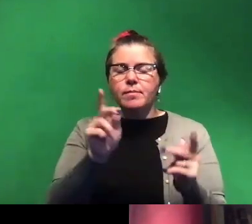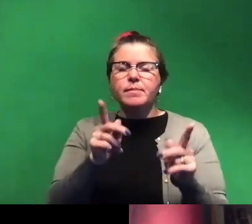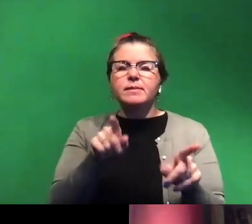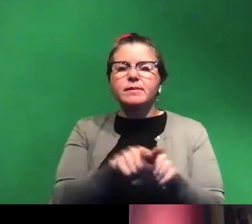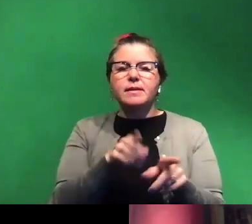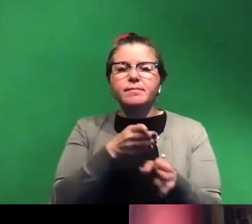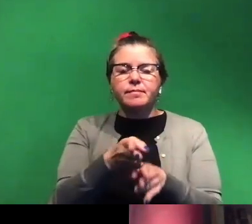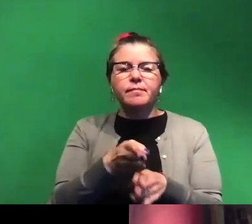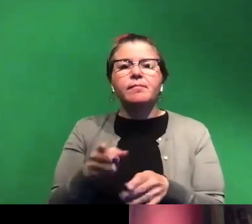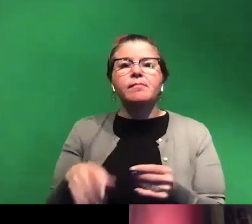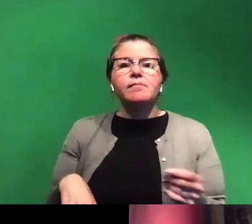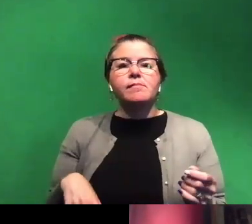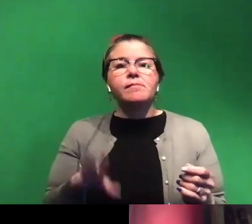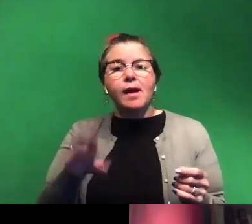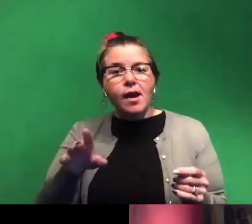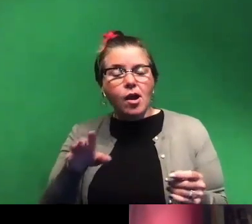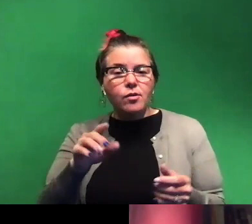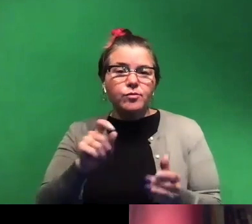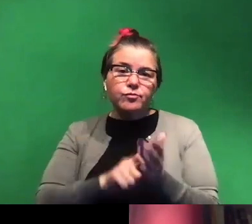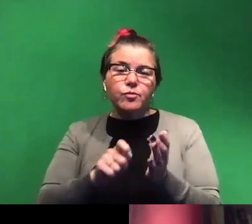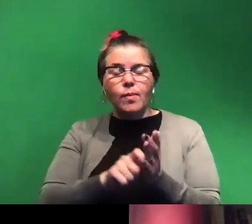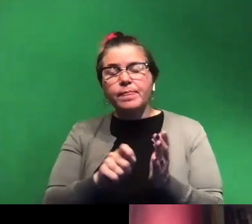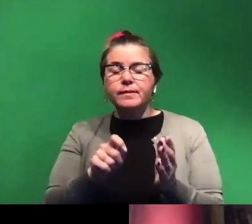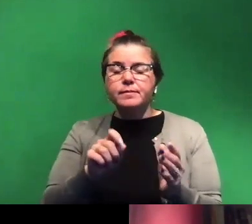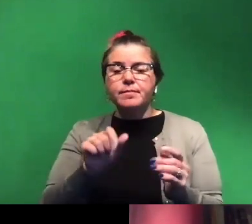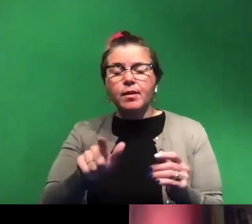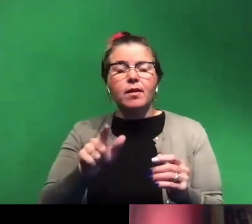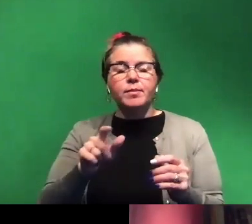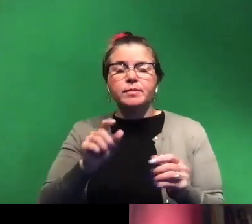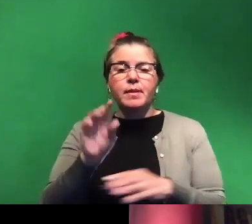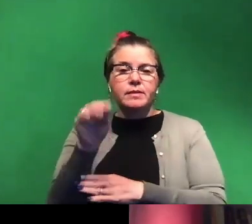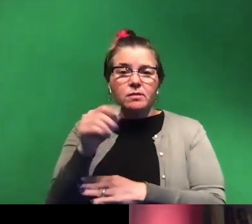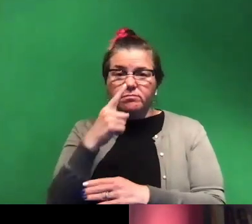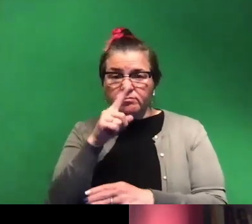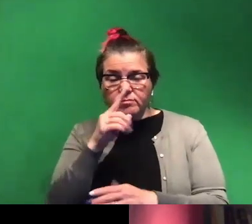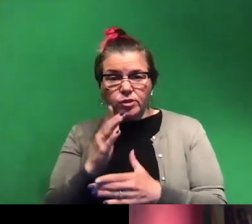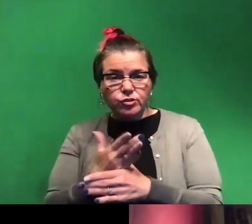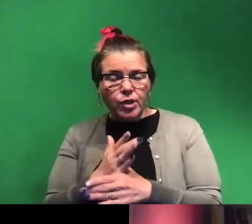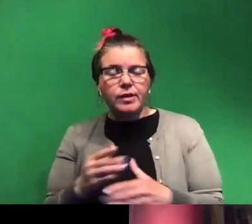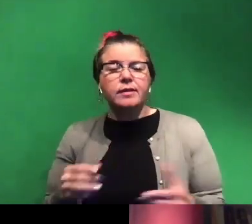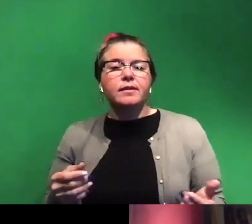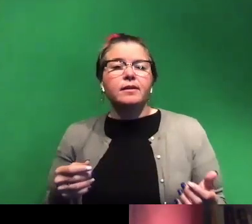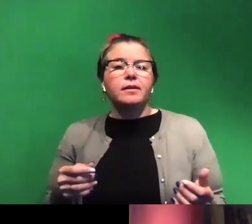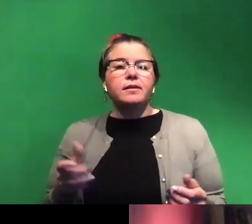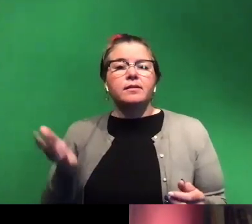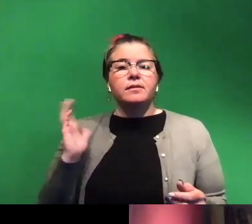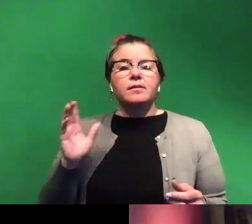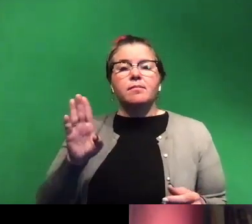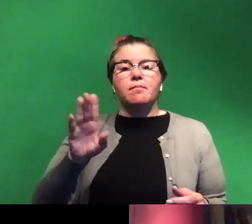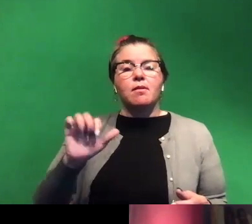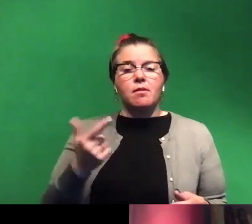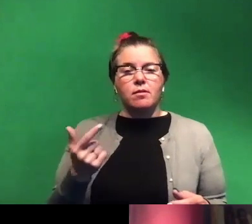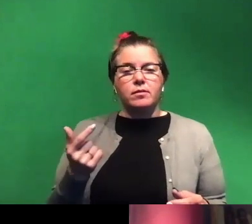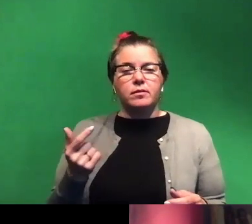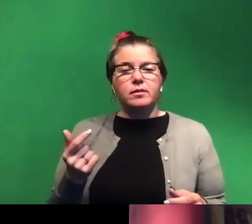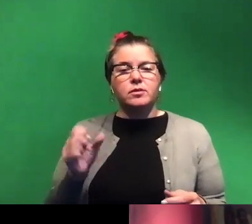like a ping and say like, hey, I wrote this blog post about this dinosaur I really love. Would you mind sharing it? Because now we're like, it used to be that blogs were